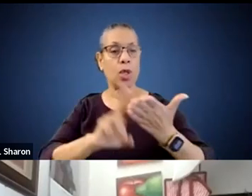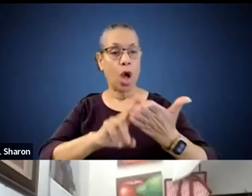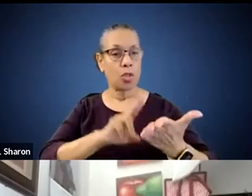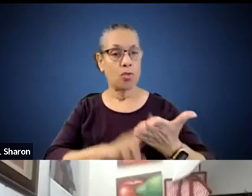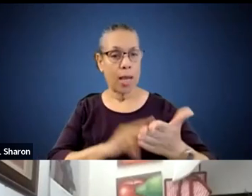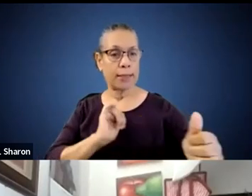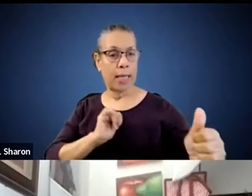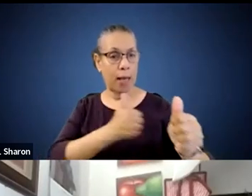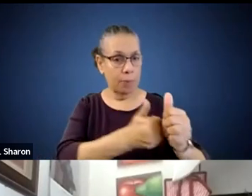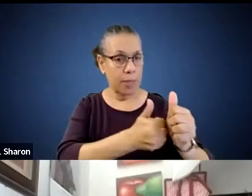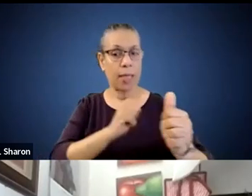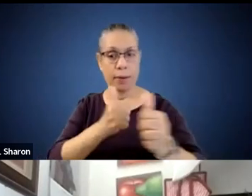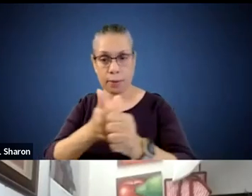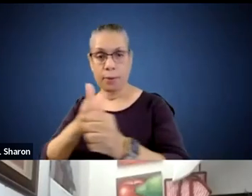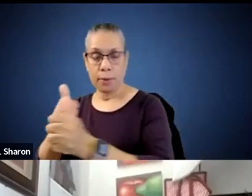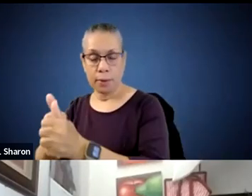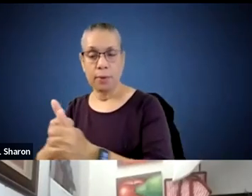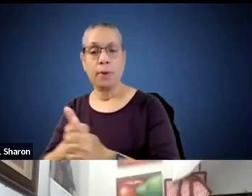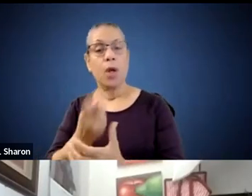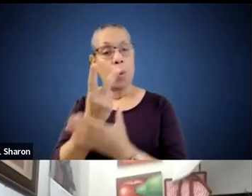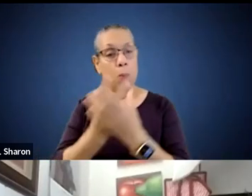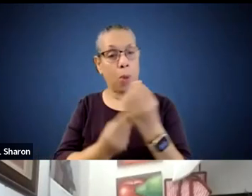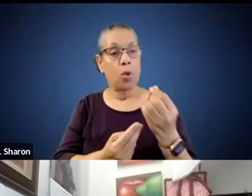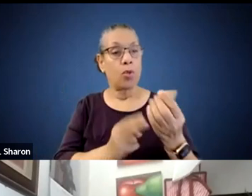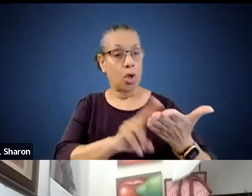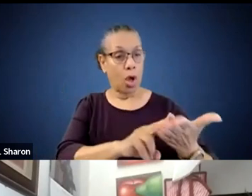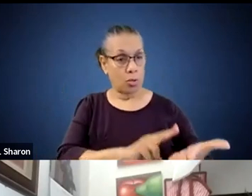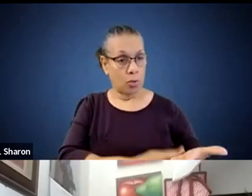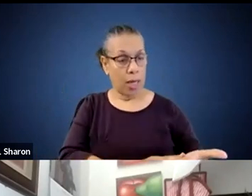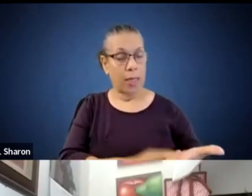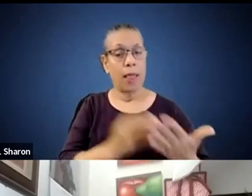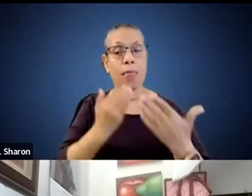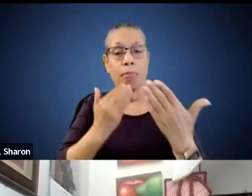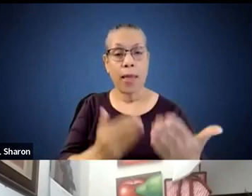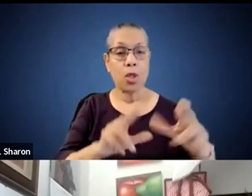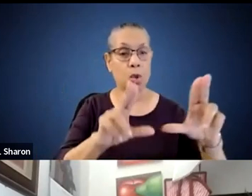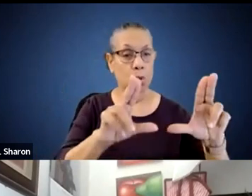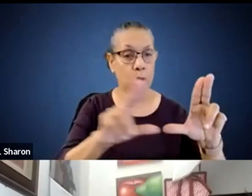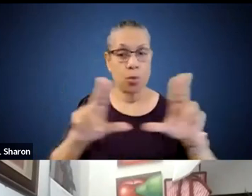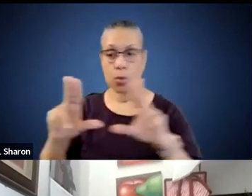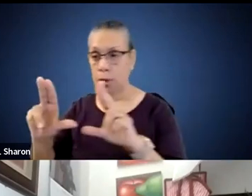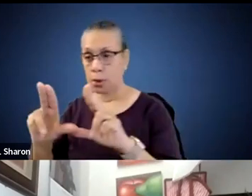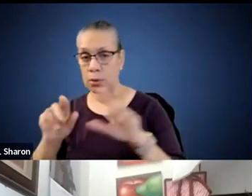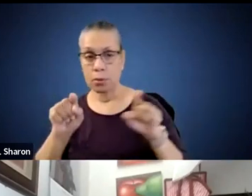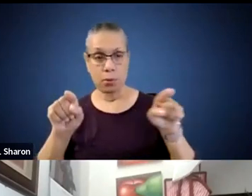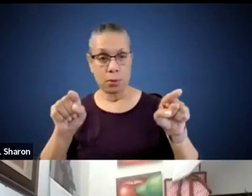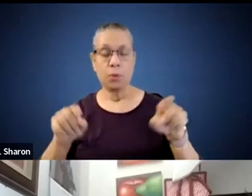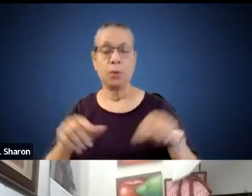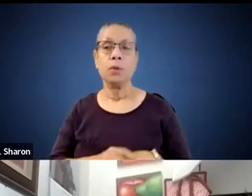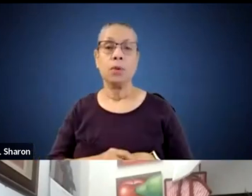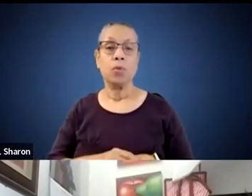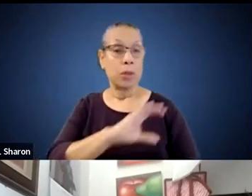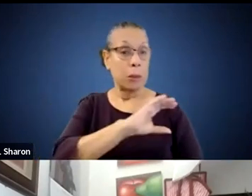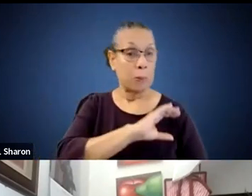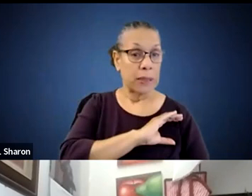future um I think both of these contracts I'd like to uh to thank both unions I think they represent um